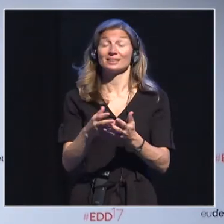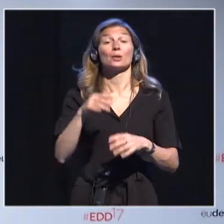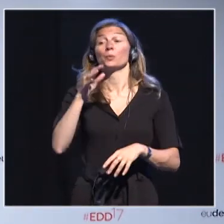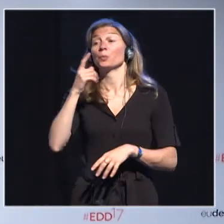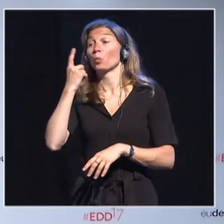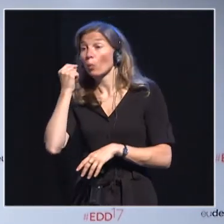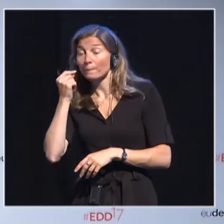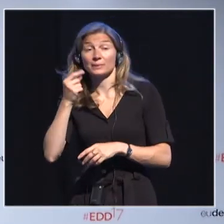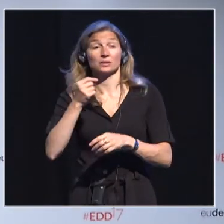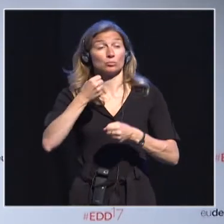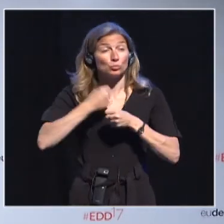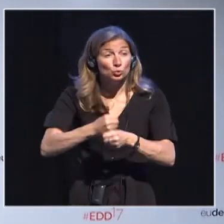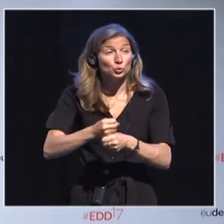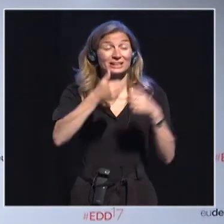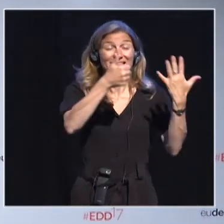of the food,